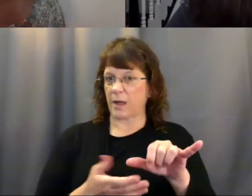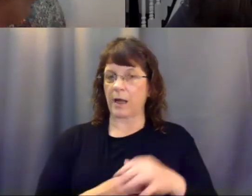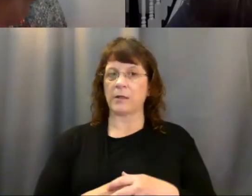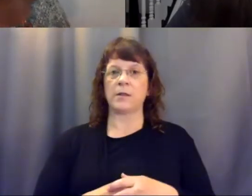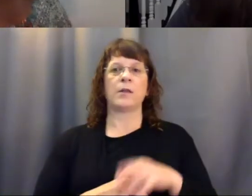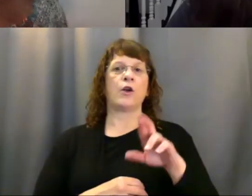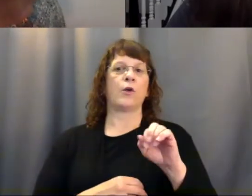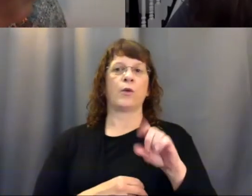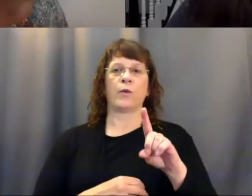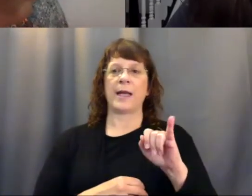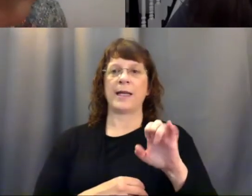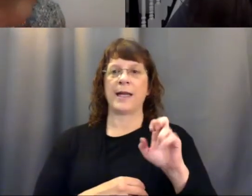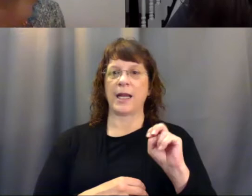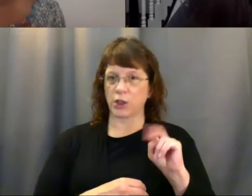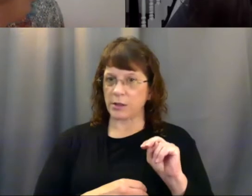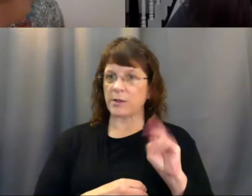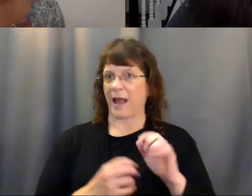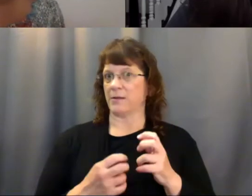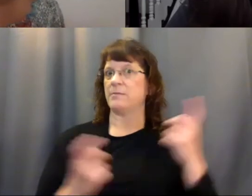Radiation, of course, is highly problematic.